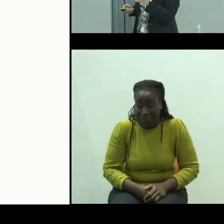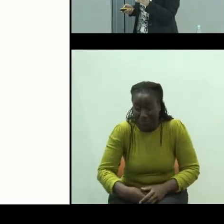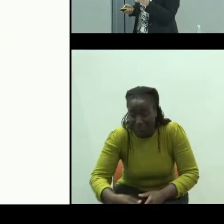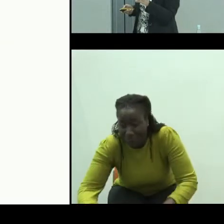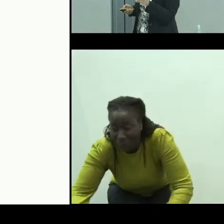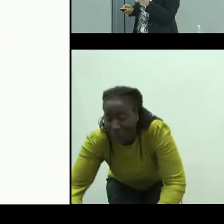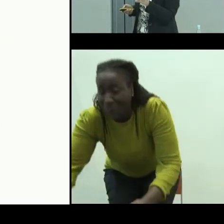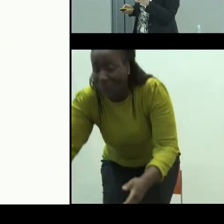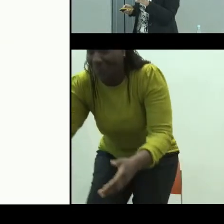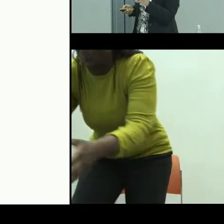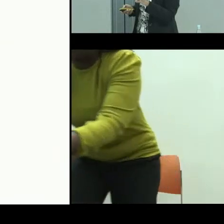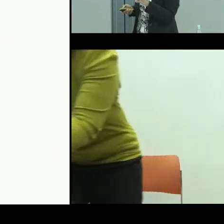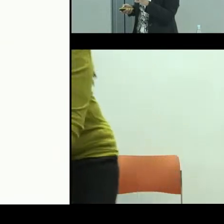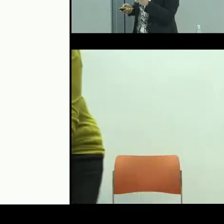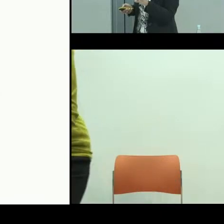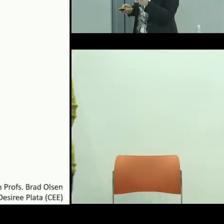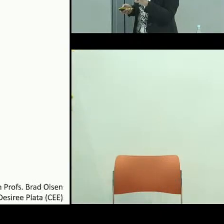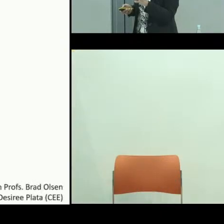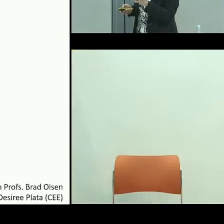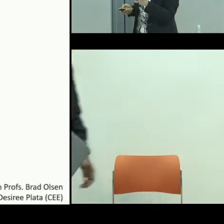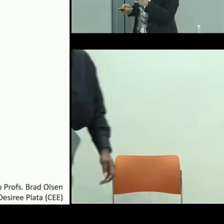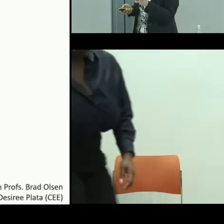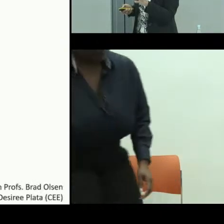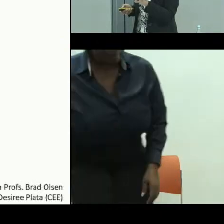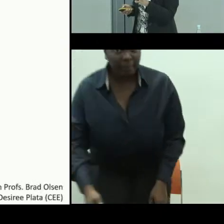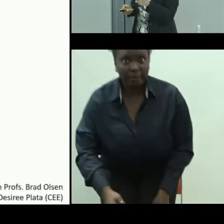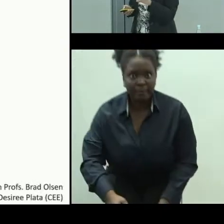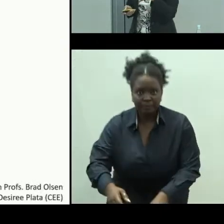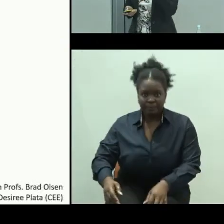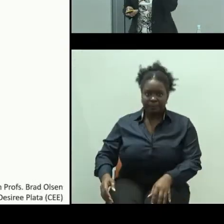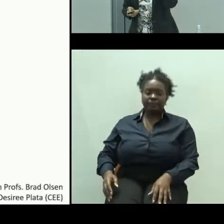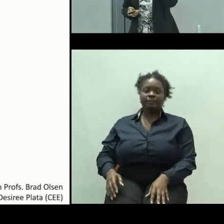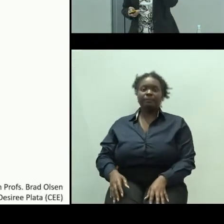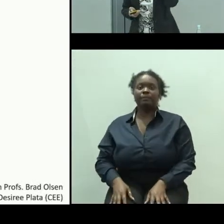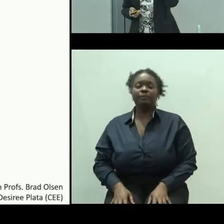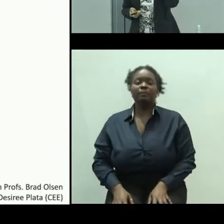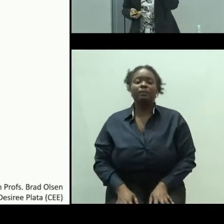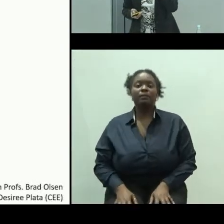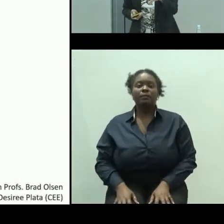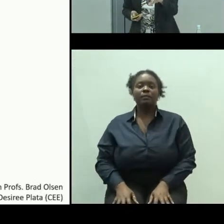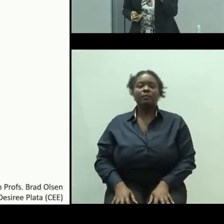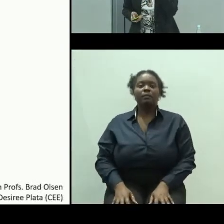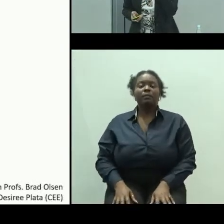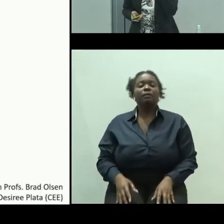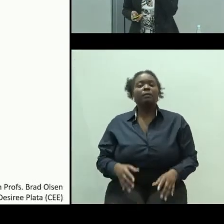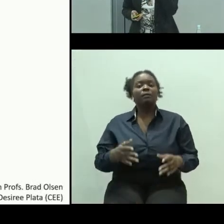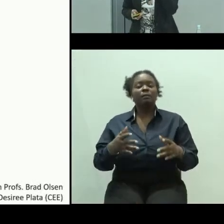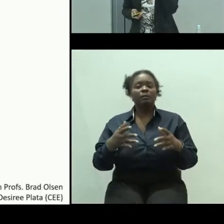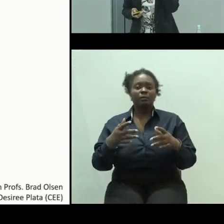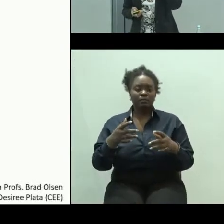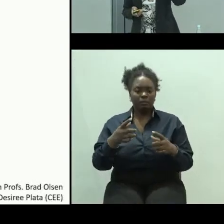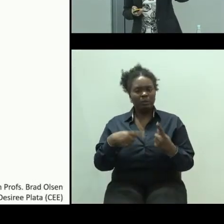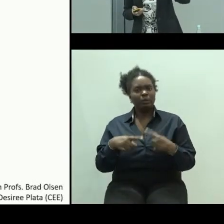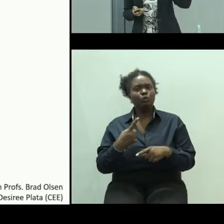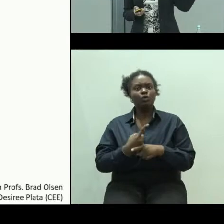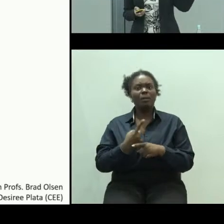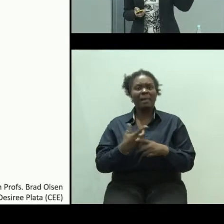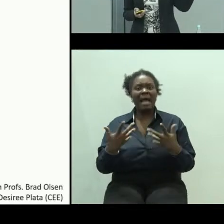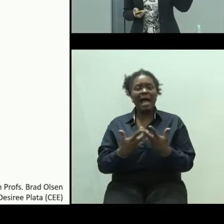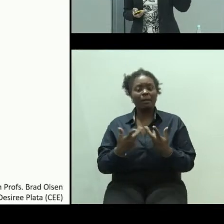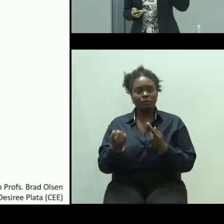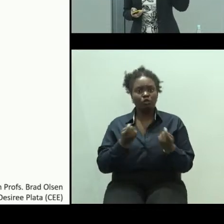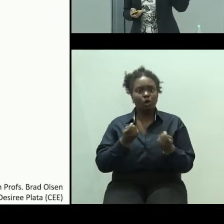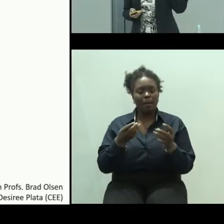out one thing we've been working on, which is to deal with plastics use. We had a talk